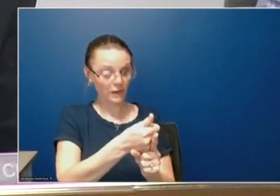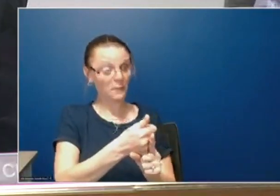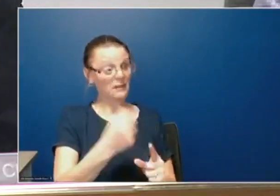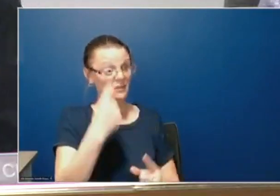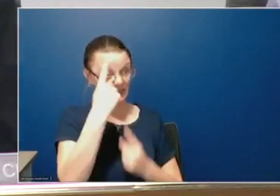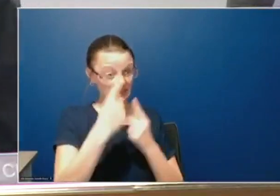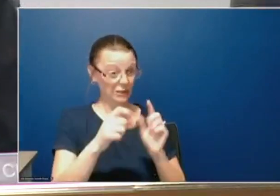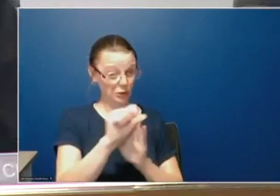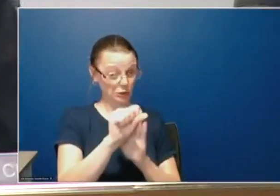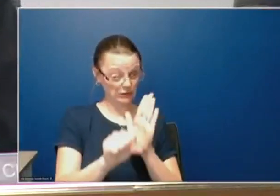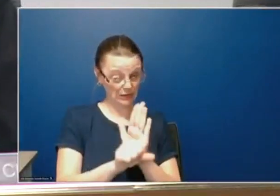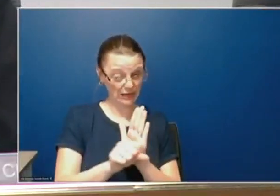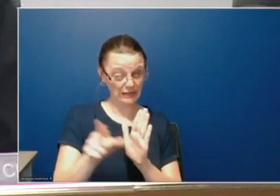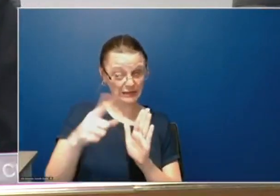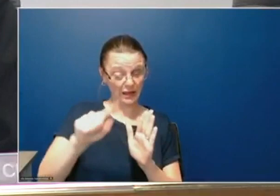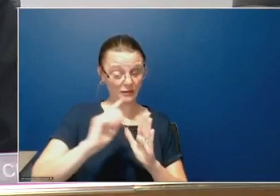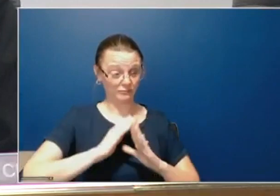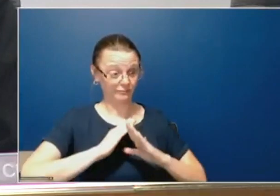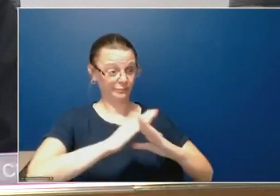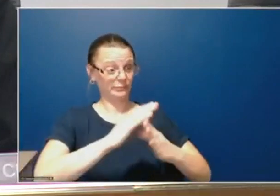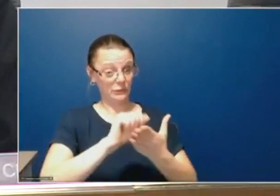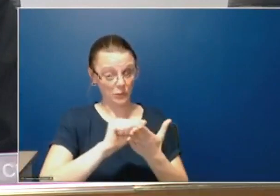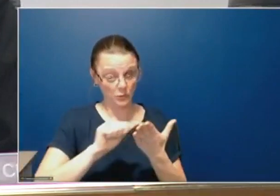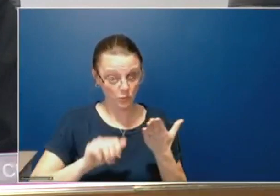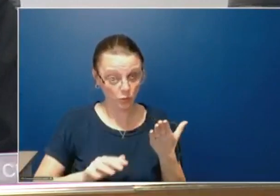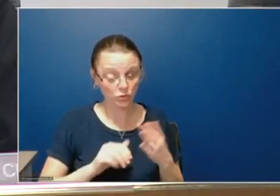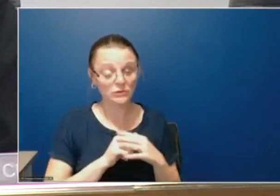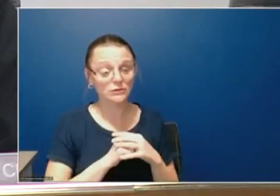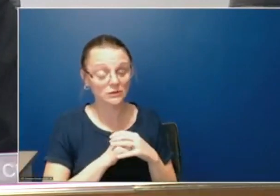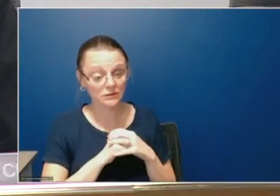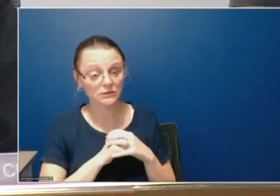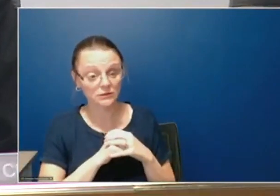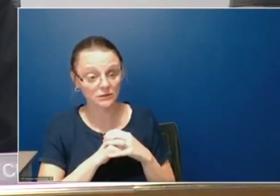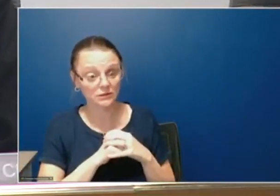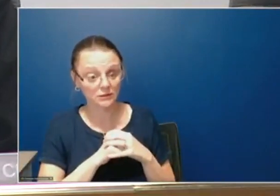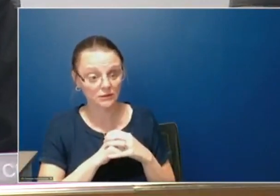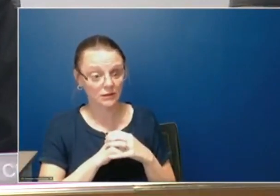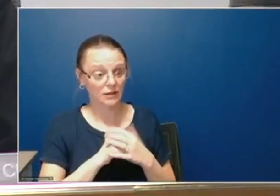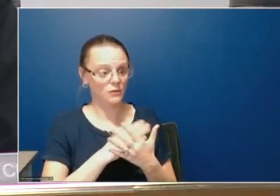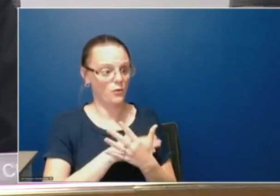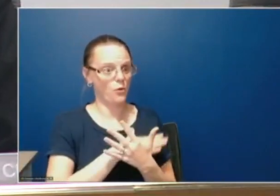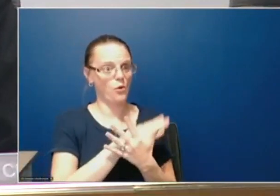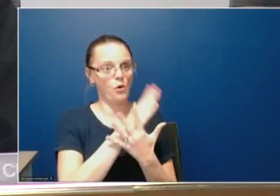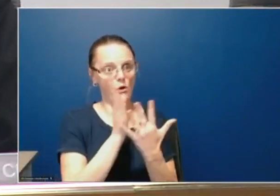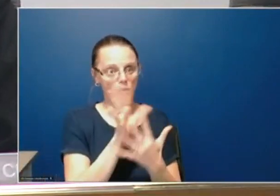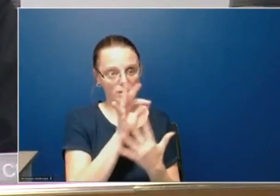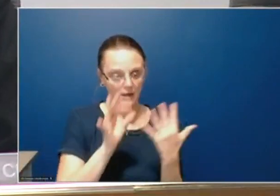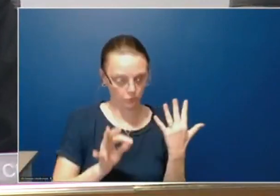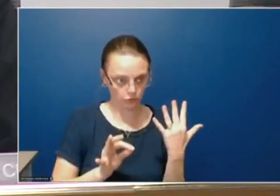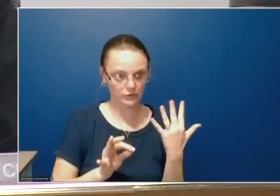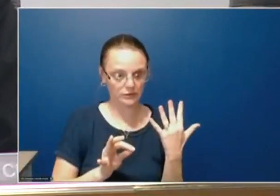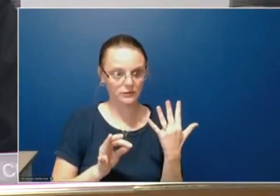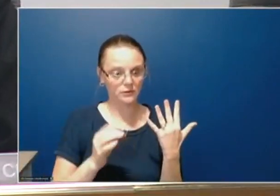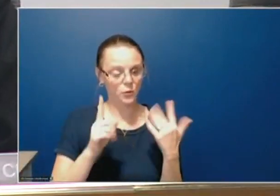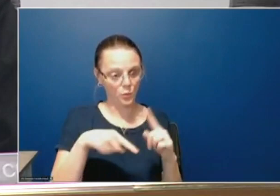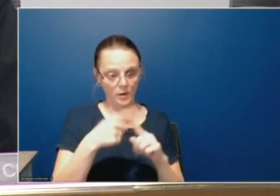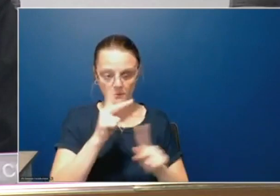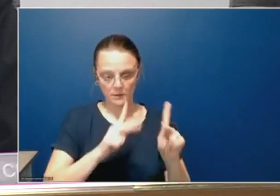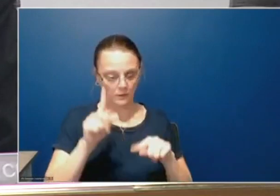bans seem to be restricting access to the full spectrum of reproductive health care and watch some of the negative outcomes for pregnant people.